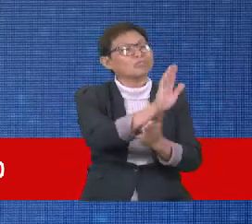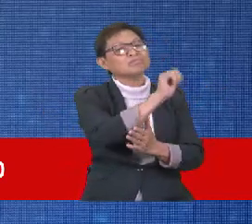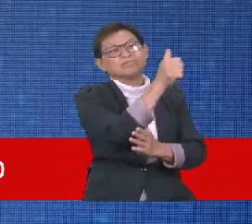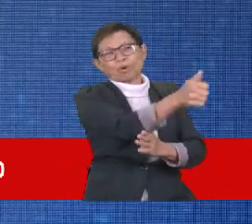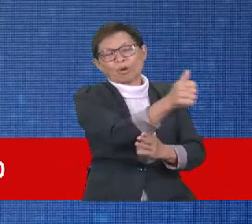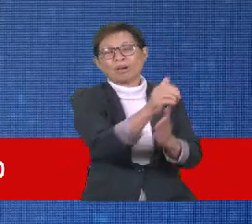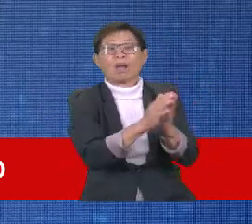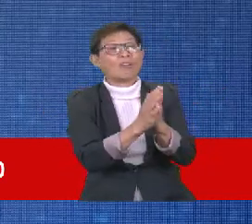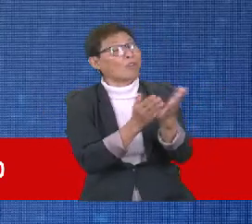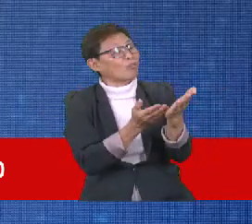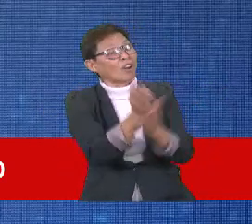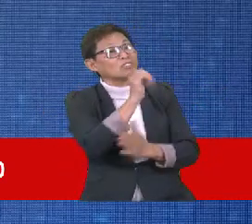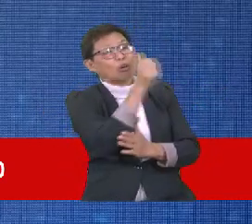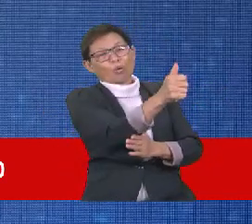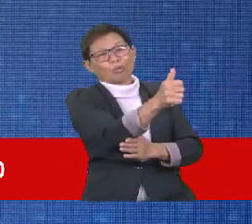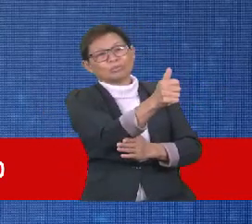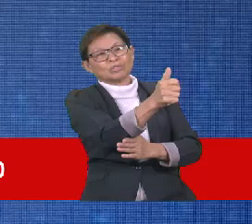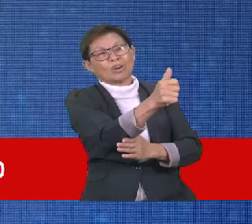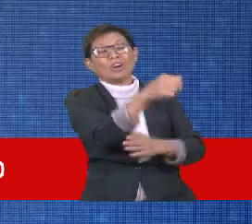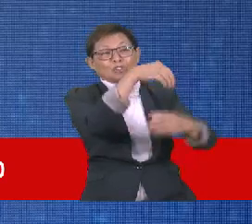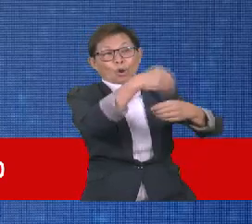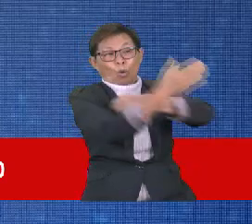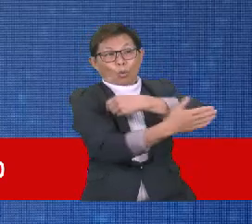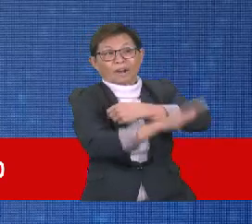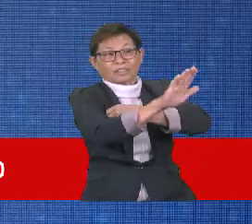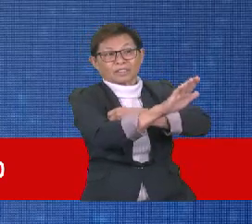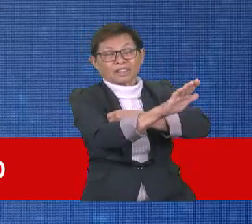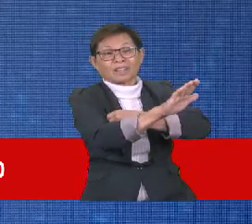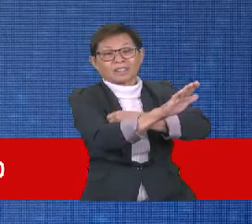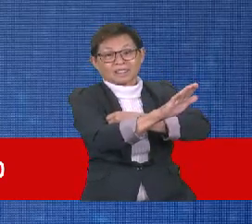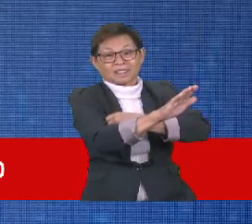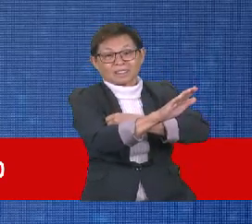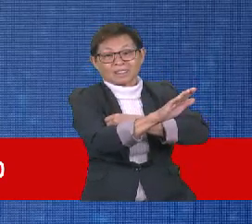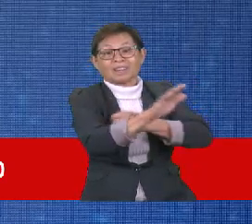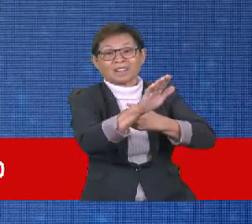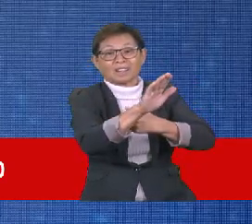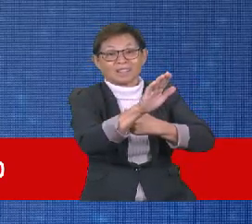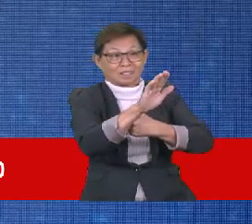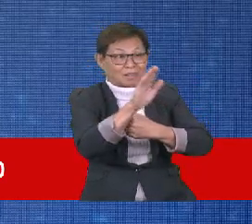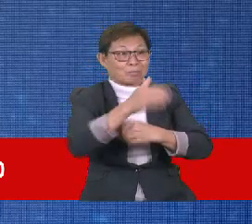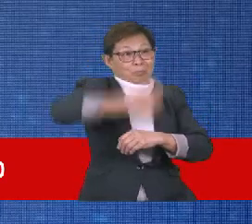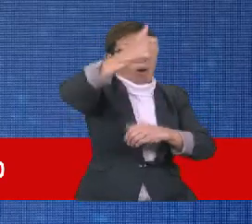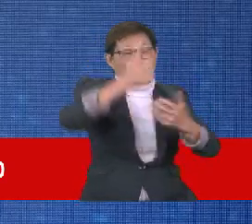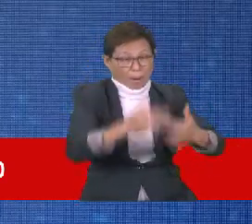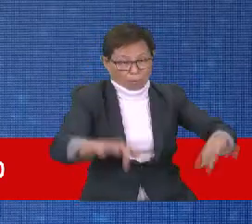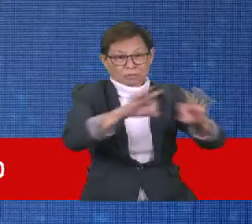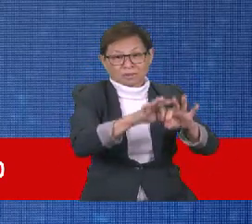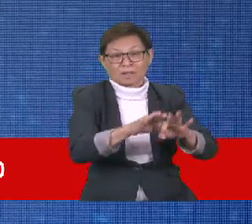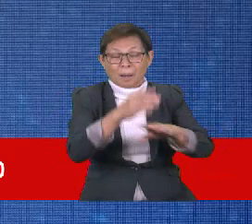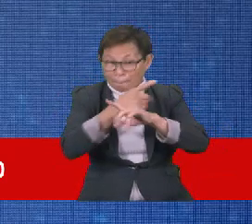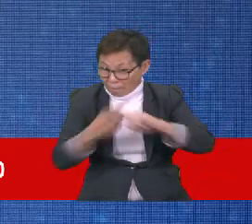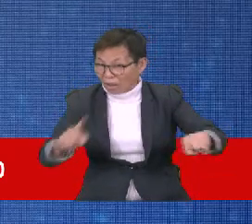your own domestic policies and priorities, but no country